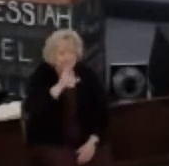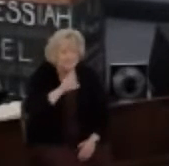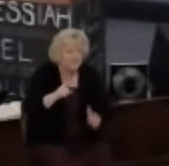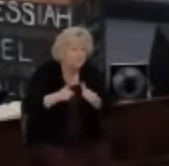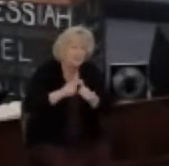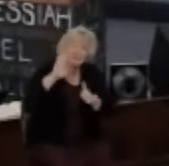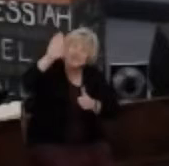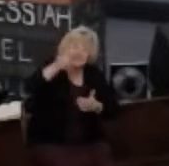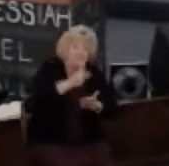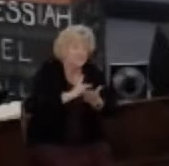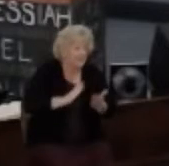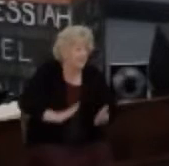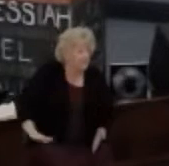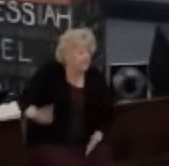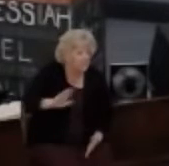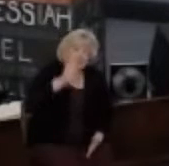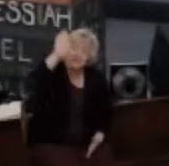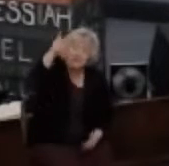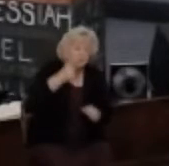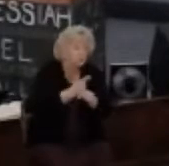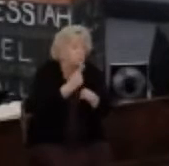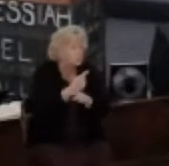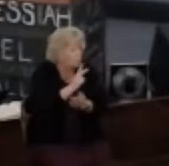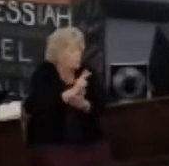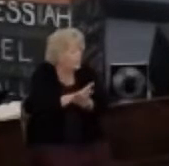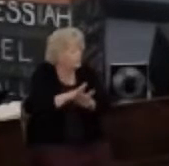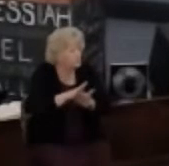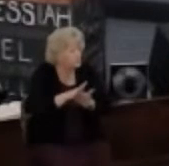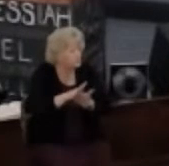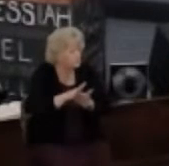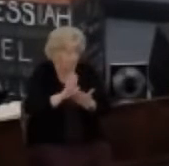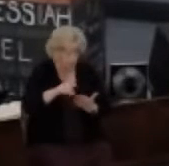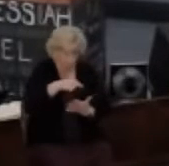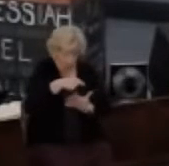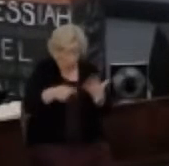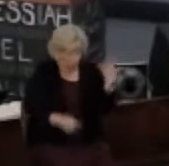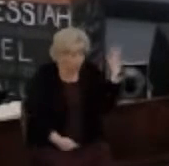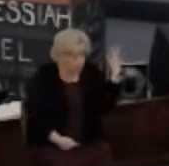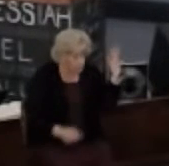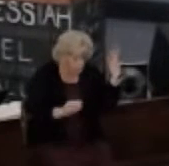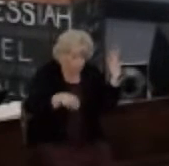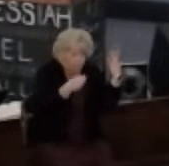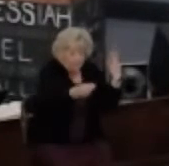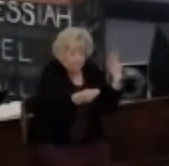first His kingdom and His righteousness, and all these things will be given